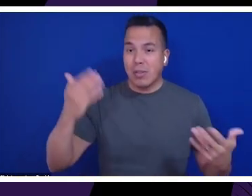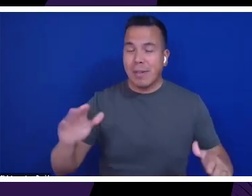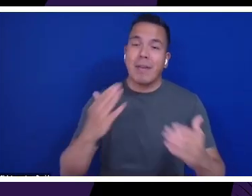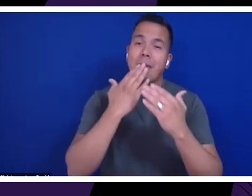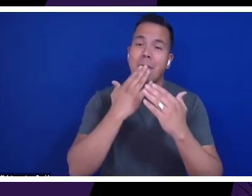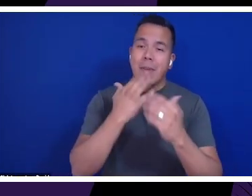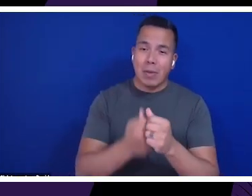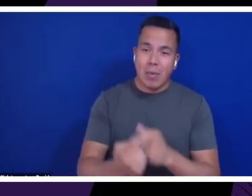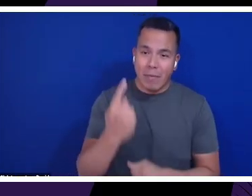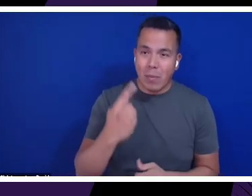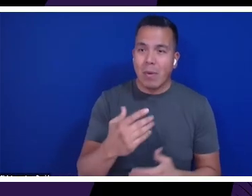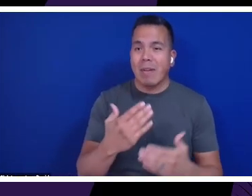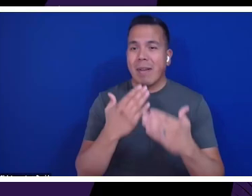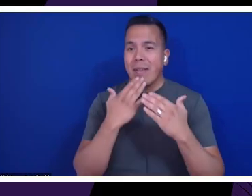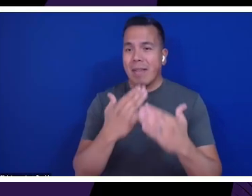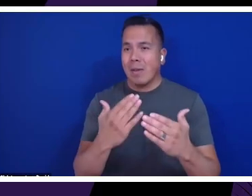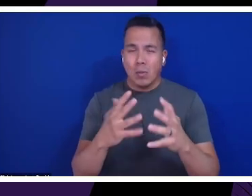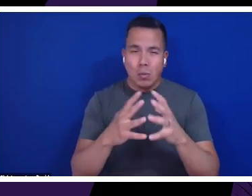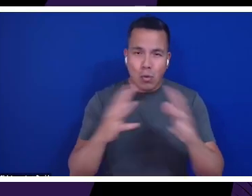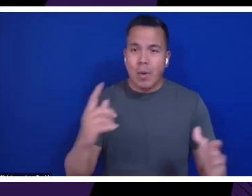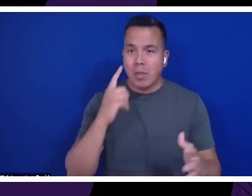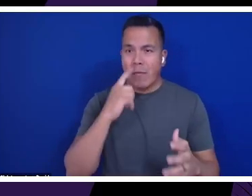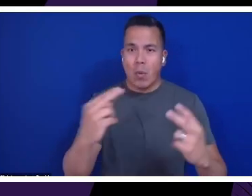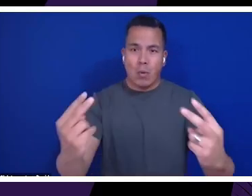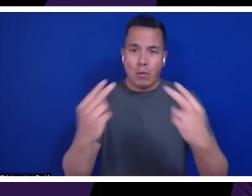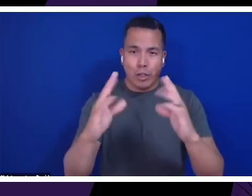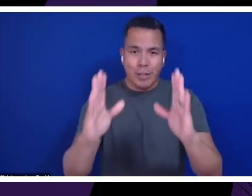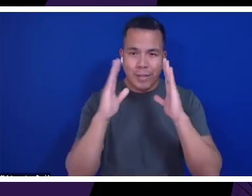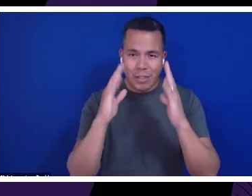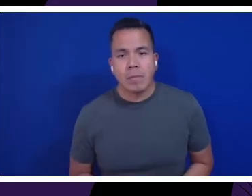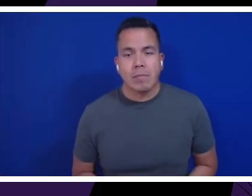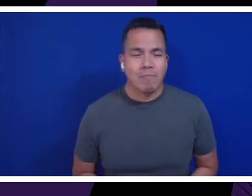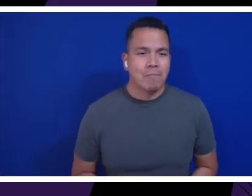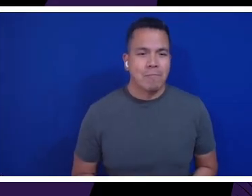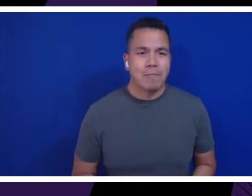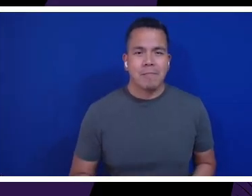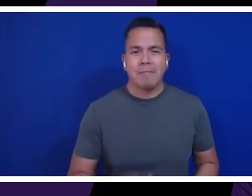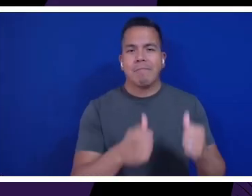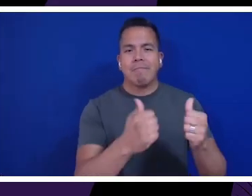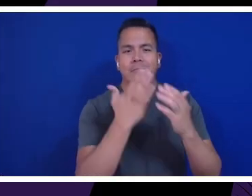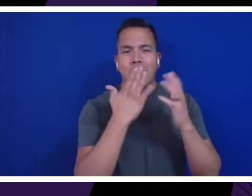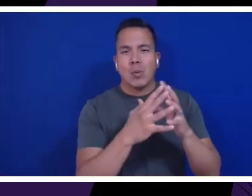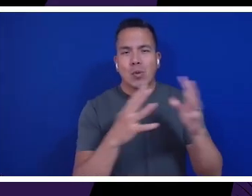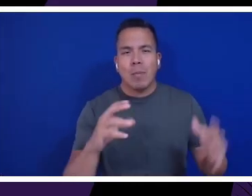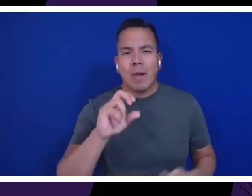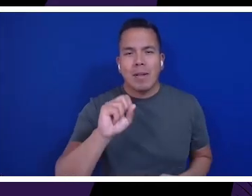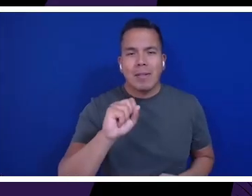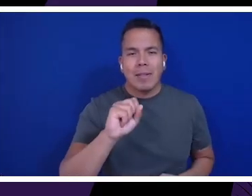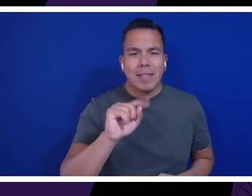everyone so much for dialing in and your attention. And Thank you so much, Stephan. Amazing